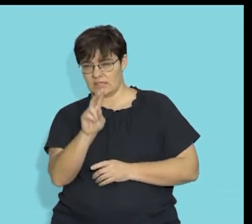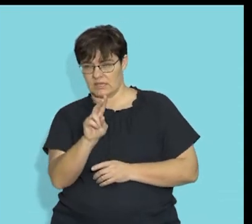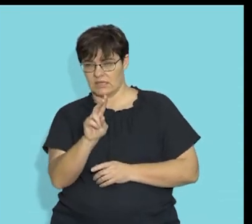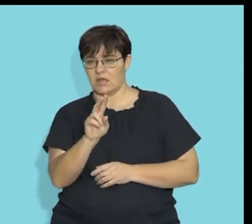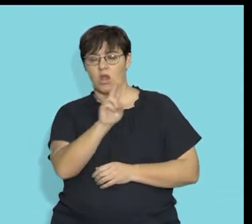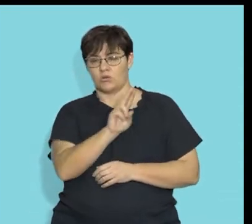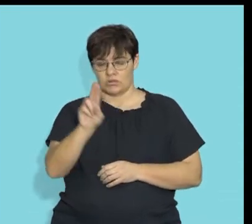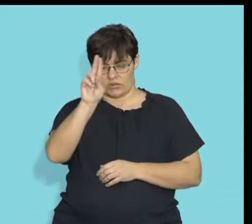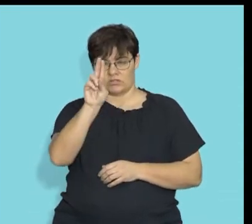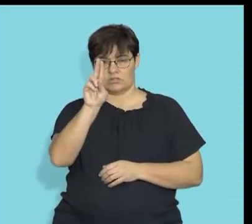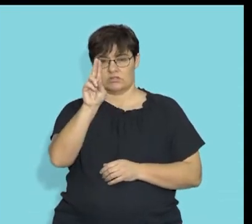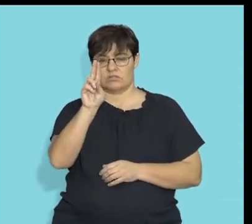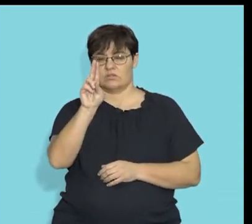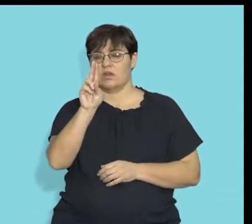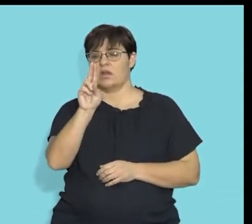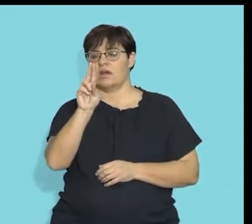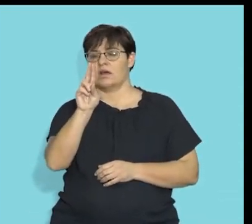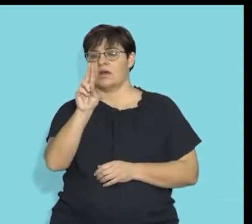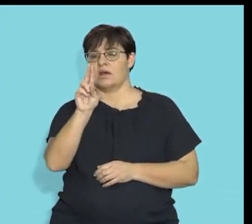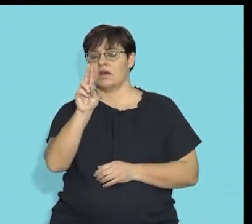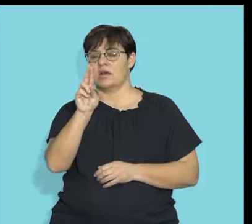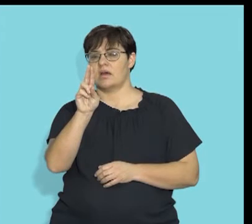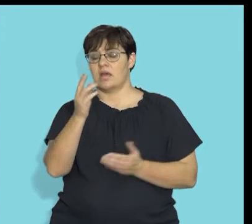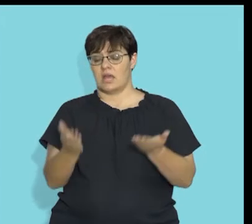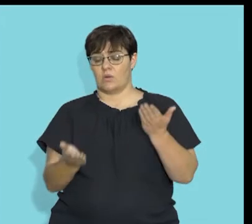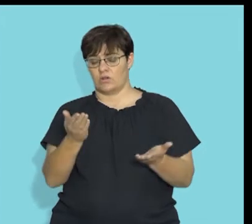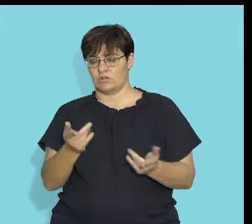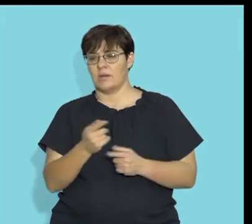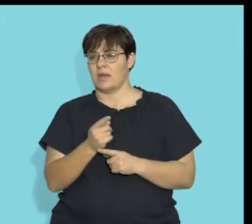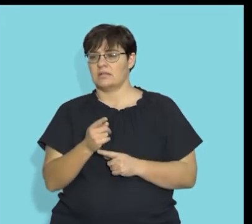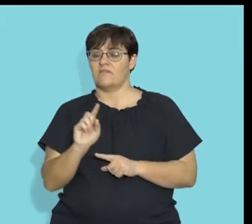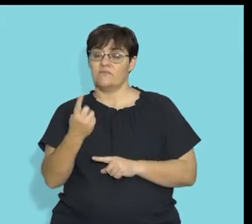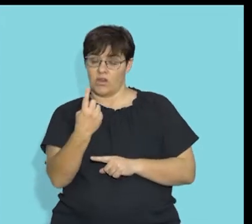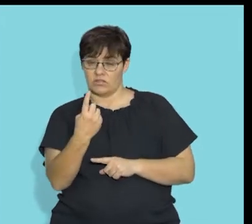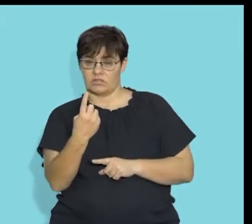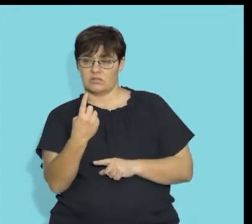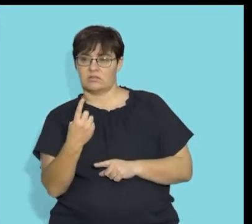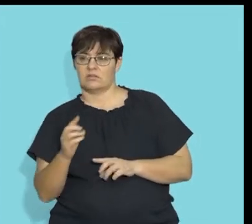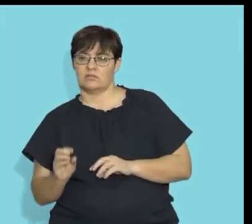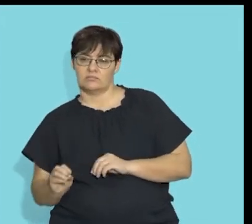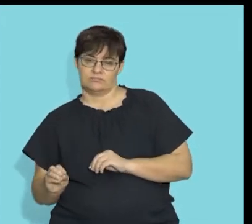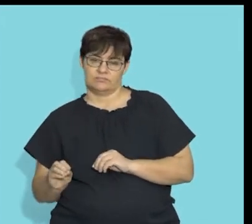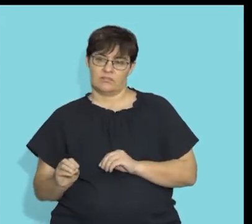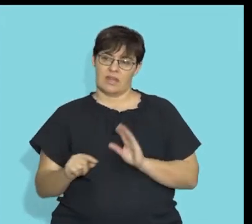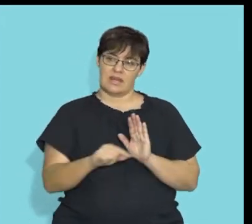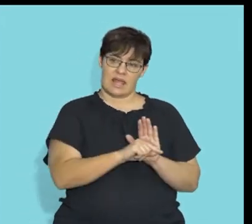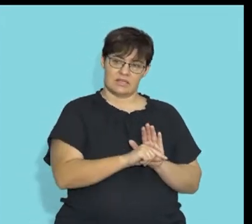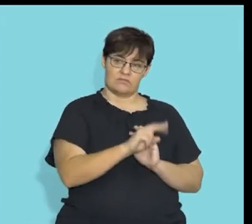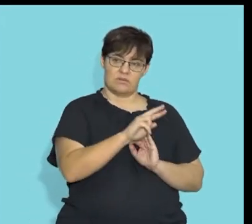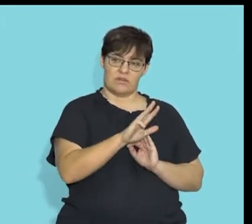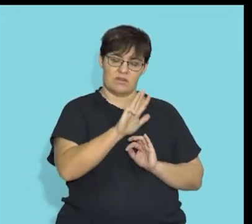that it's going to be a quadratic equation because I have n squared, but I'm first going to actually carry over my negative